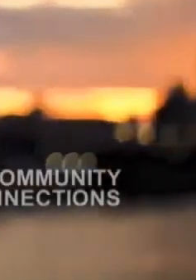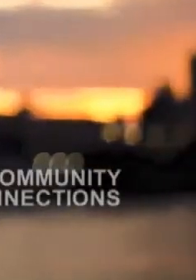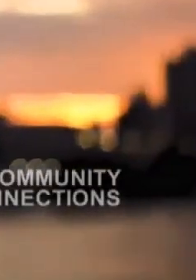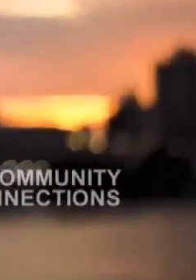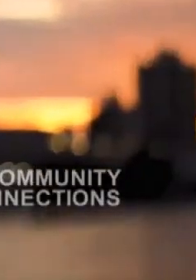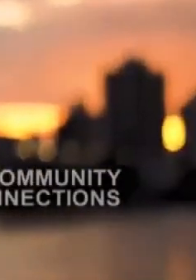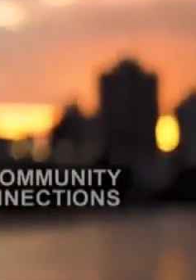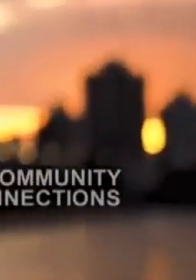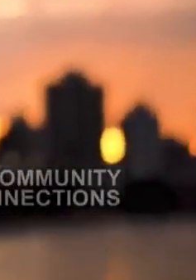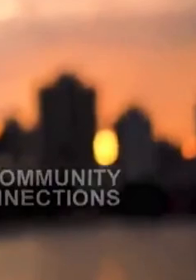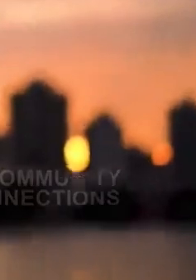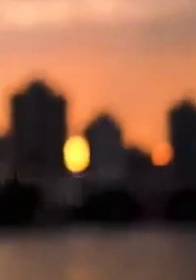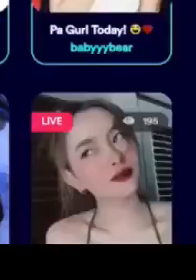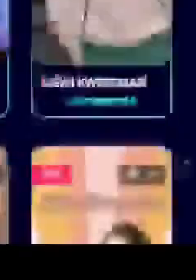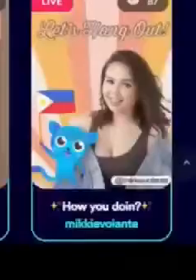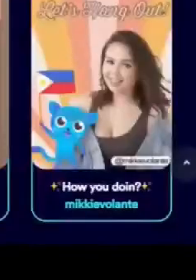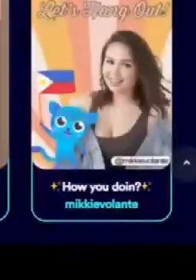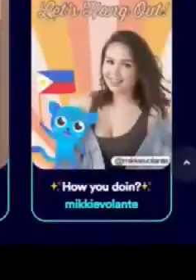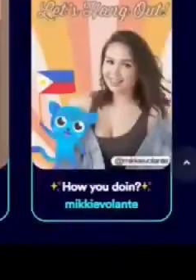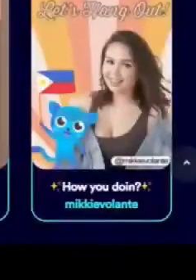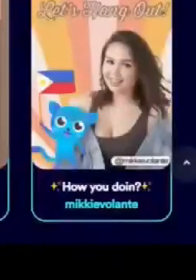be themselves.